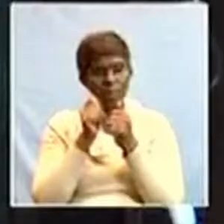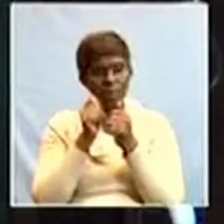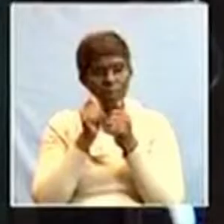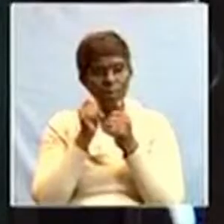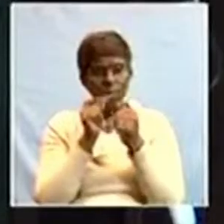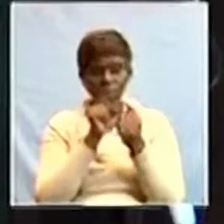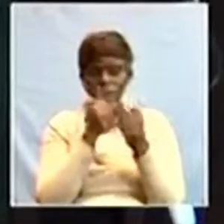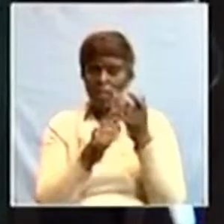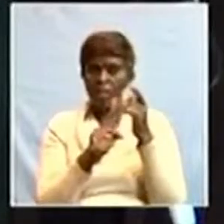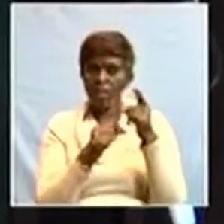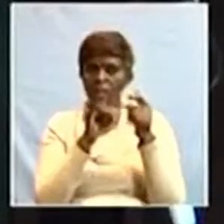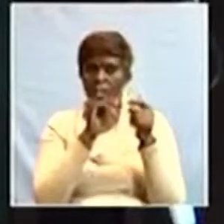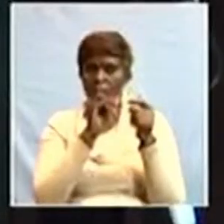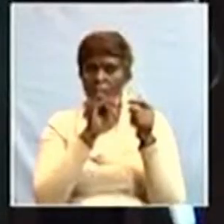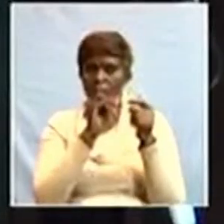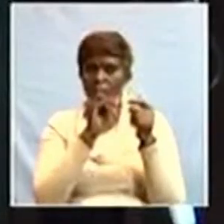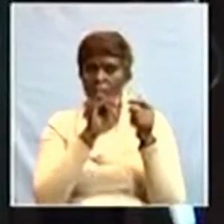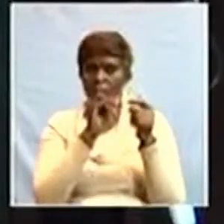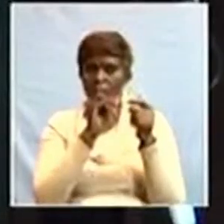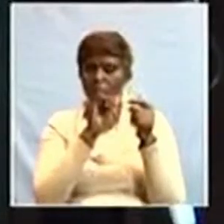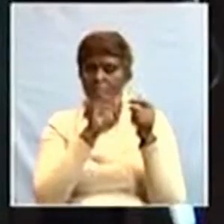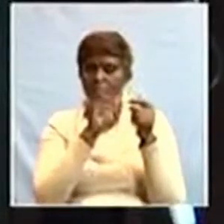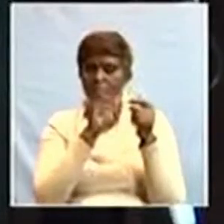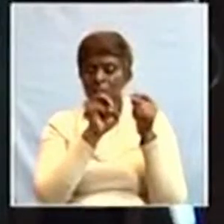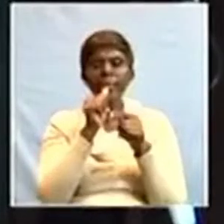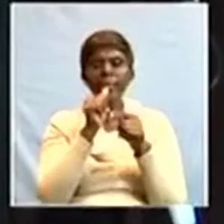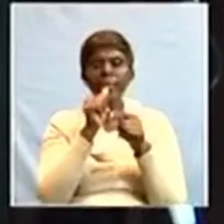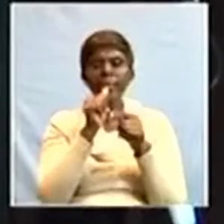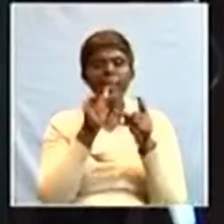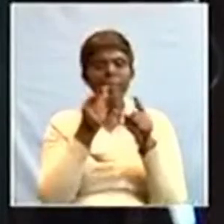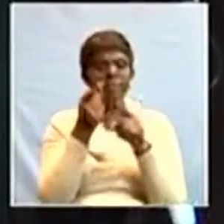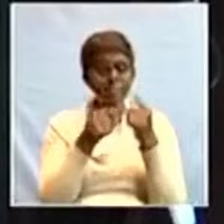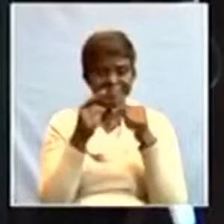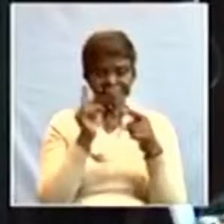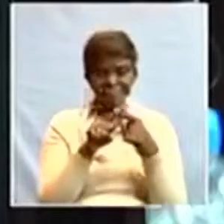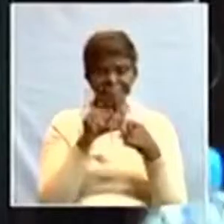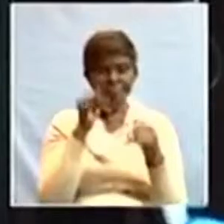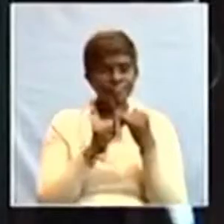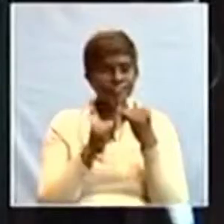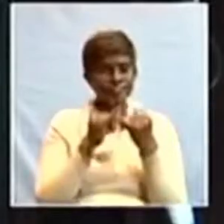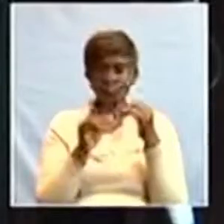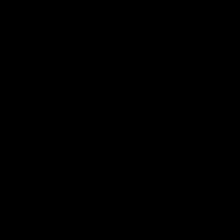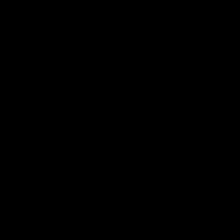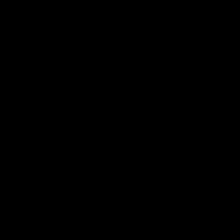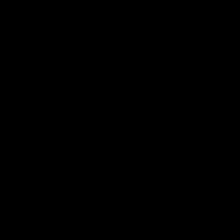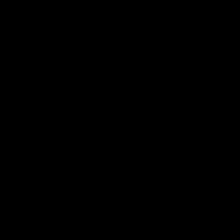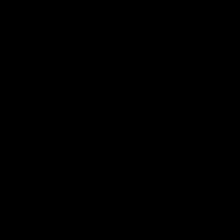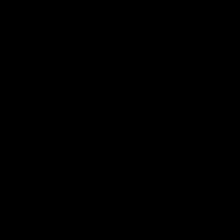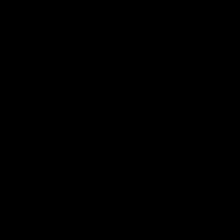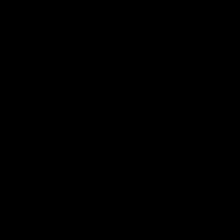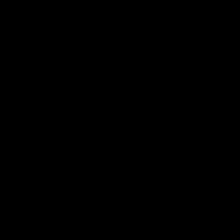Because this INRIS program is not coming to end, is not coming up.